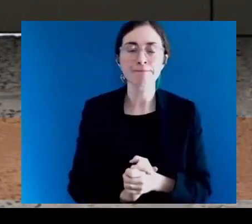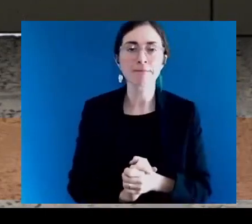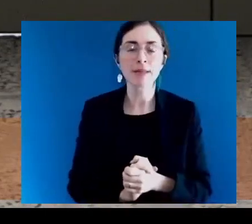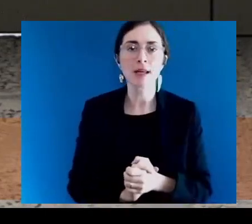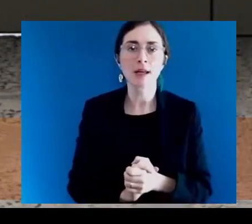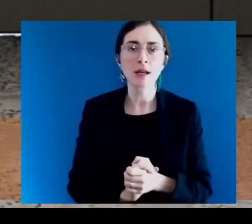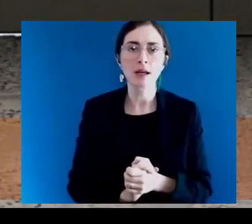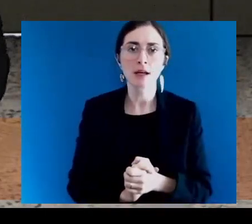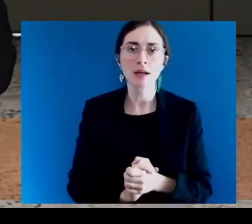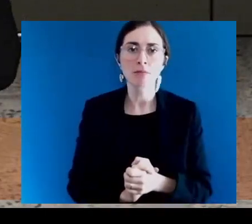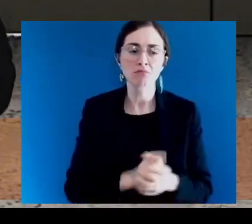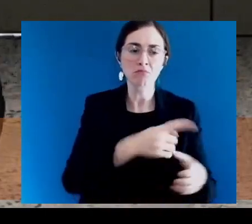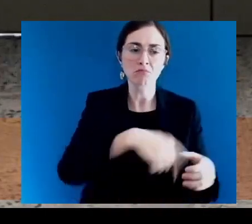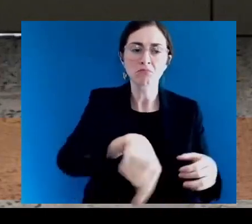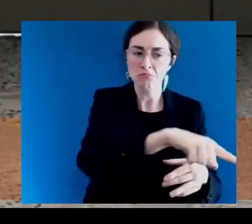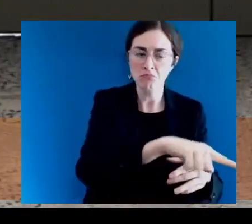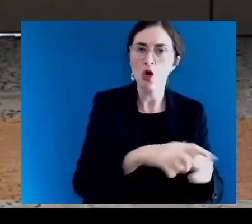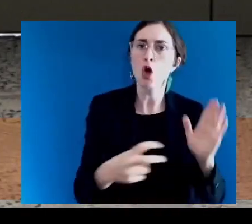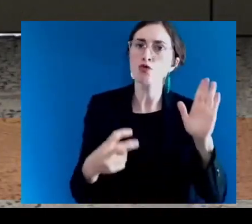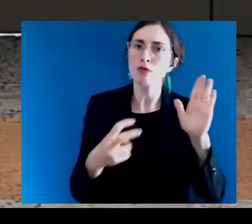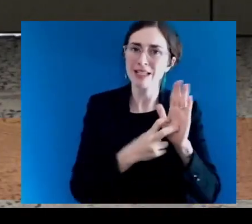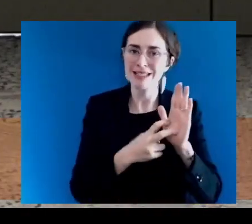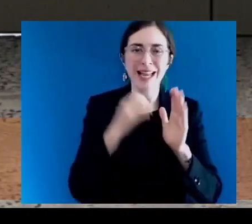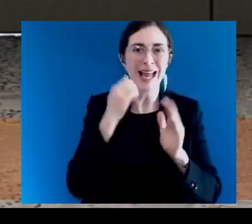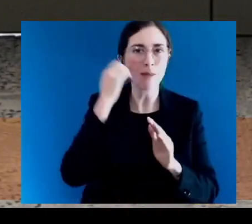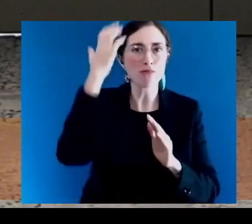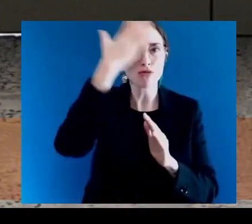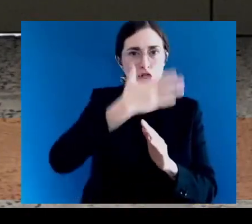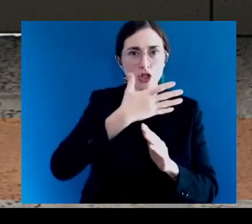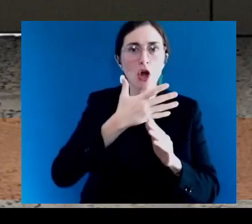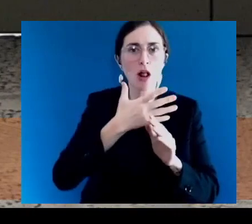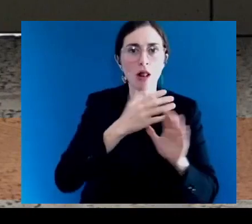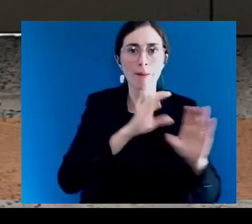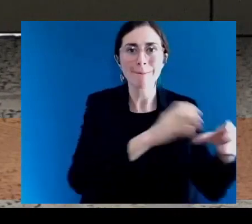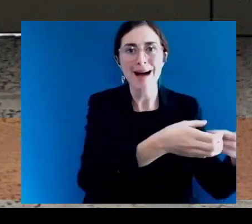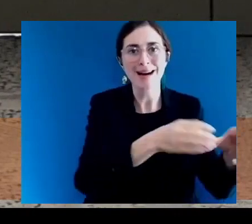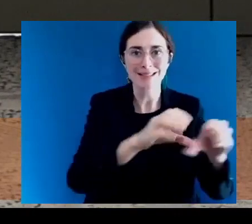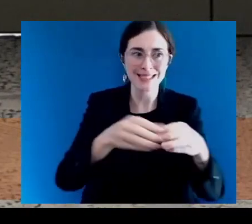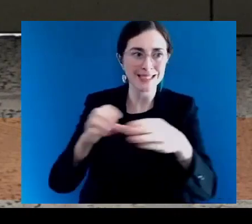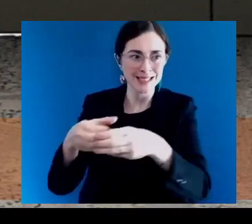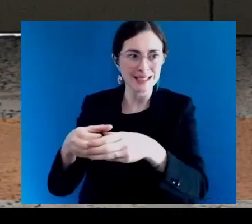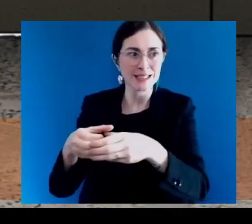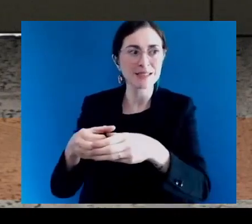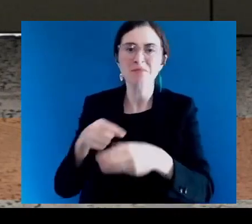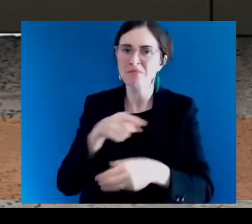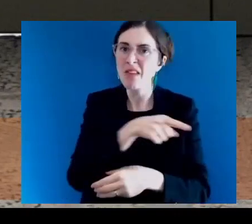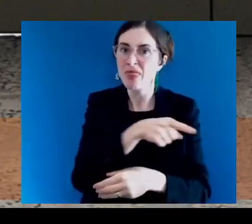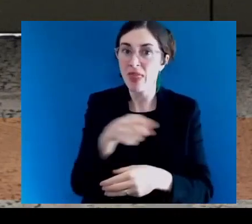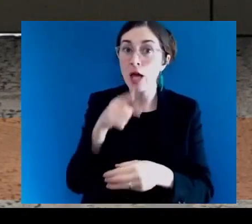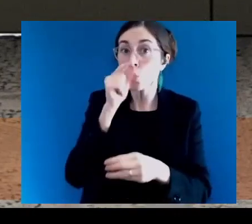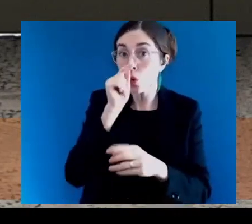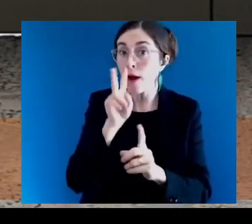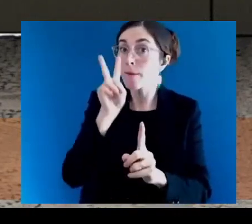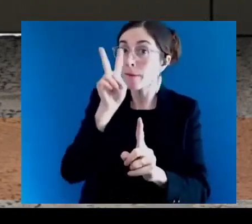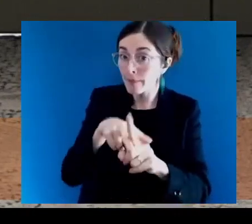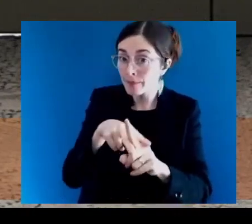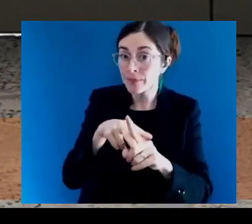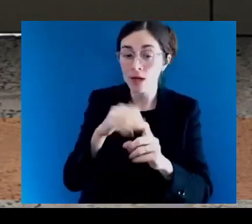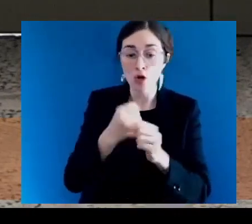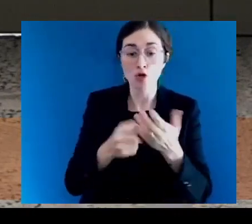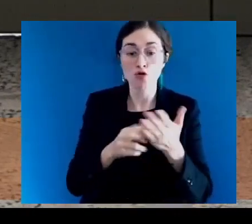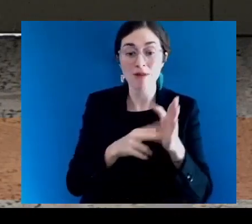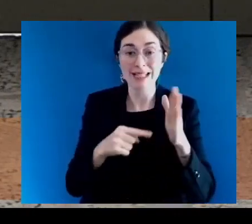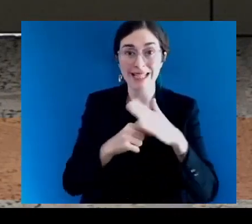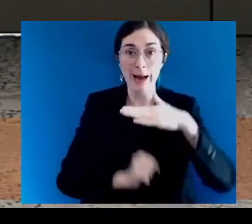so those organisations who had secured RAPs, were eligible to apply for grants of up to